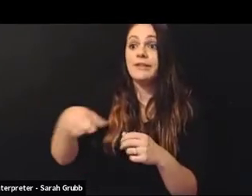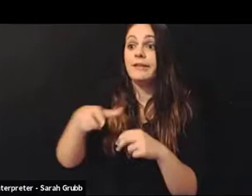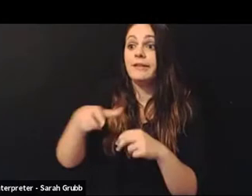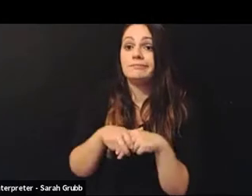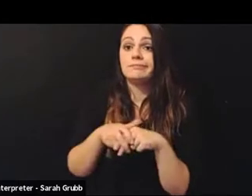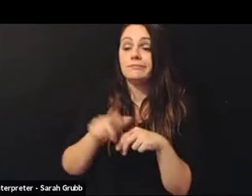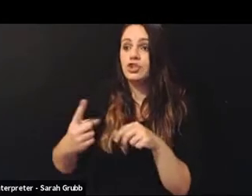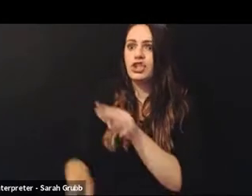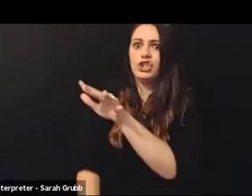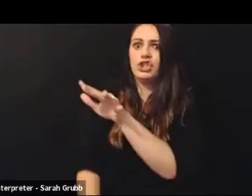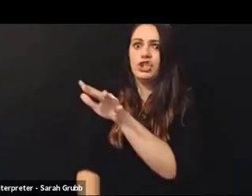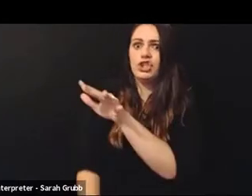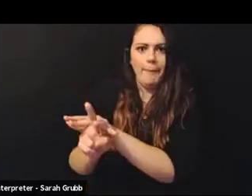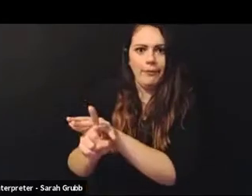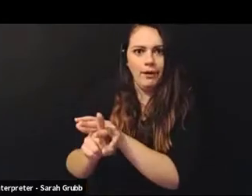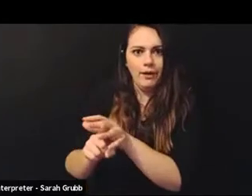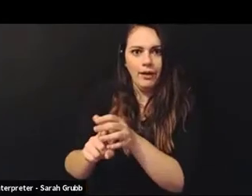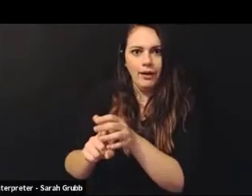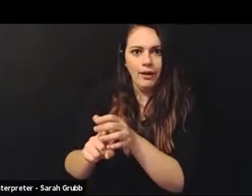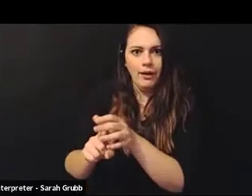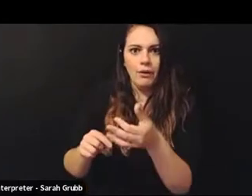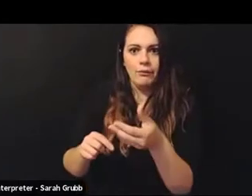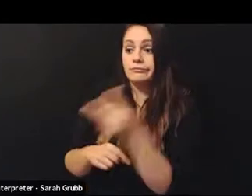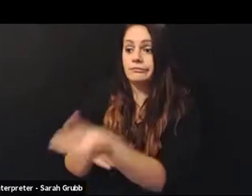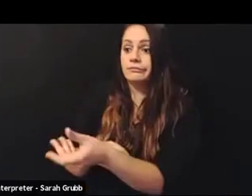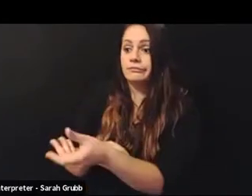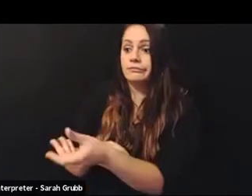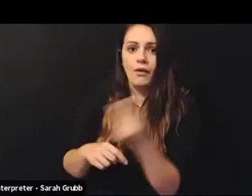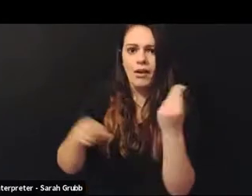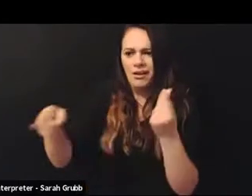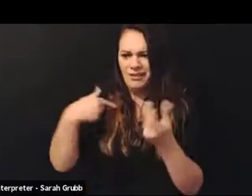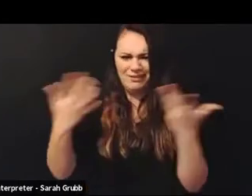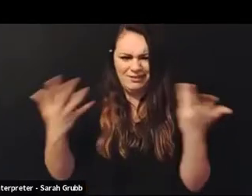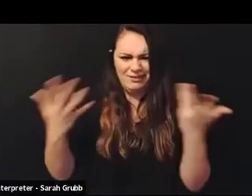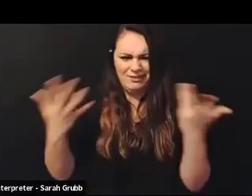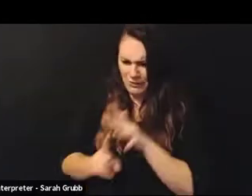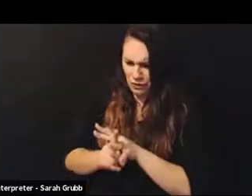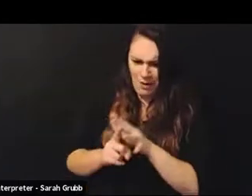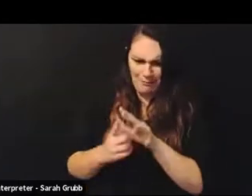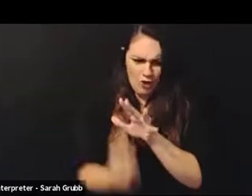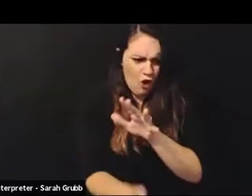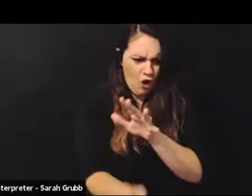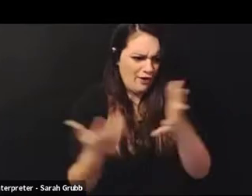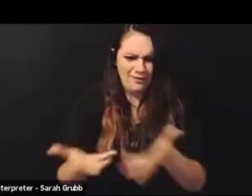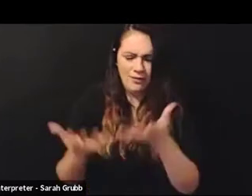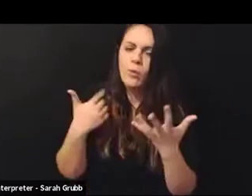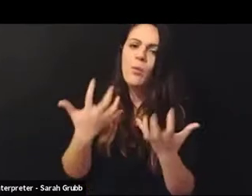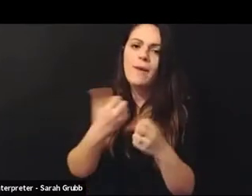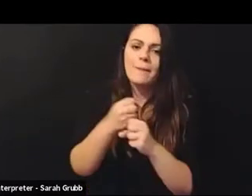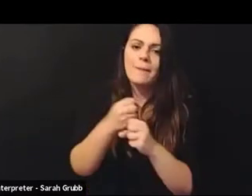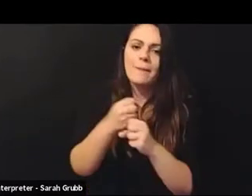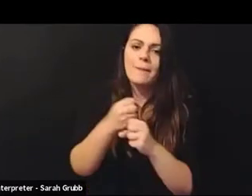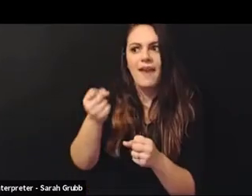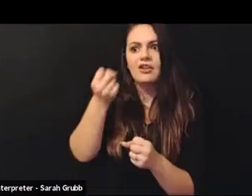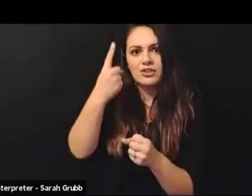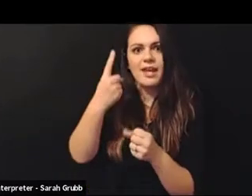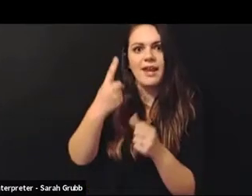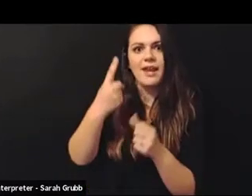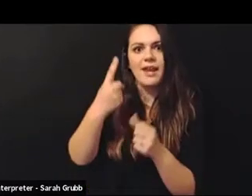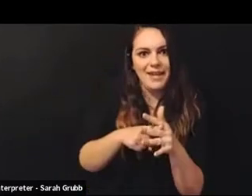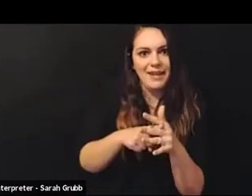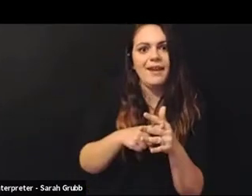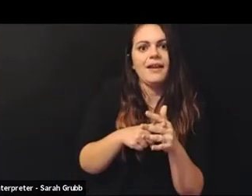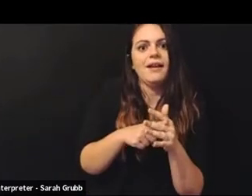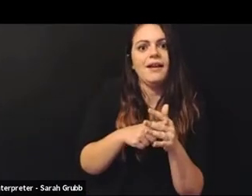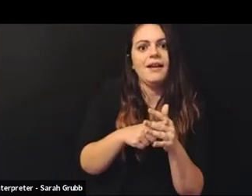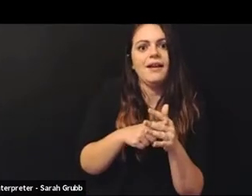and then someone takes it away. They really understand where things come from, what each step of the routine is, putting things away,